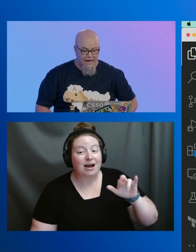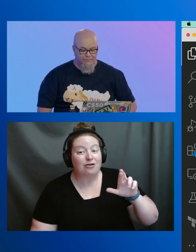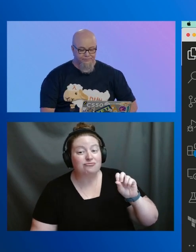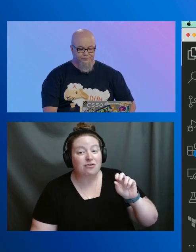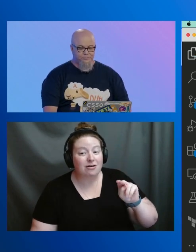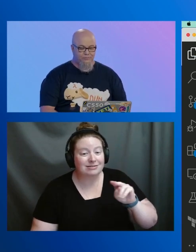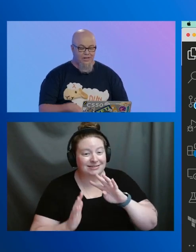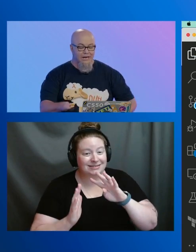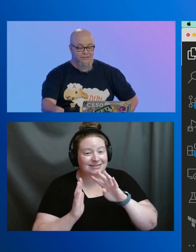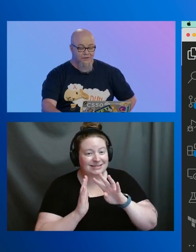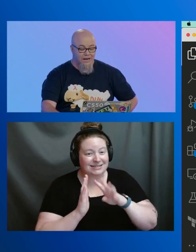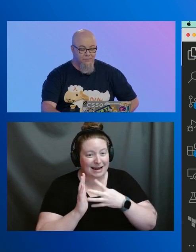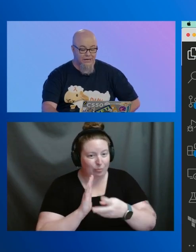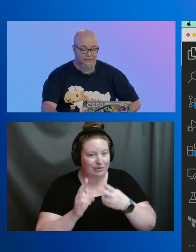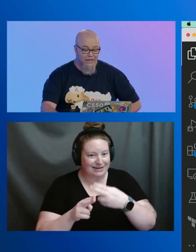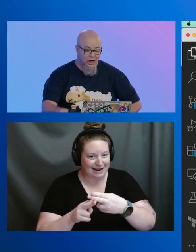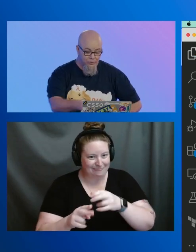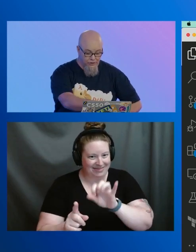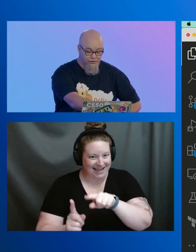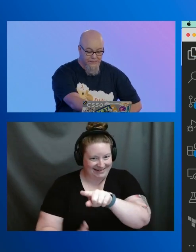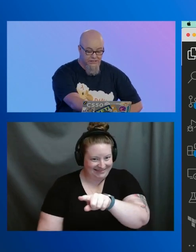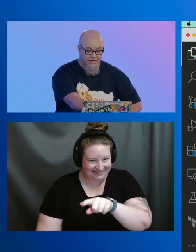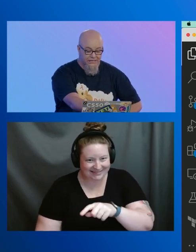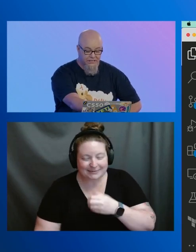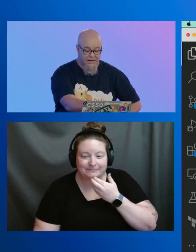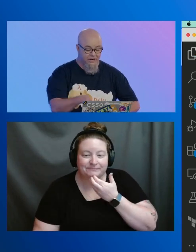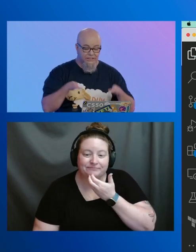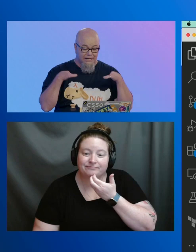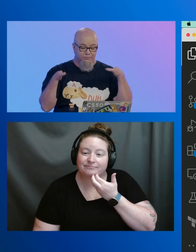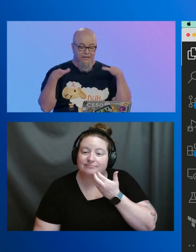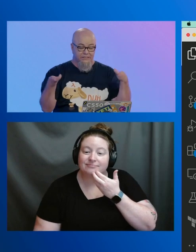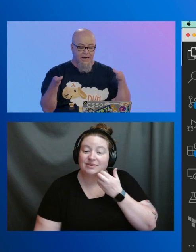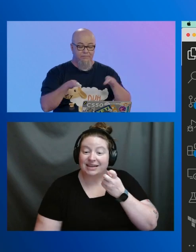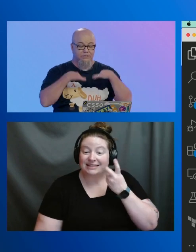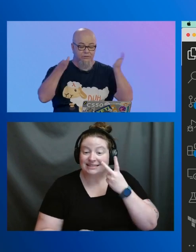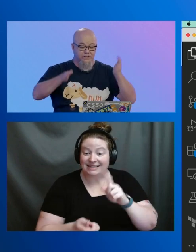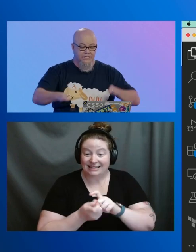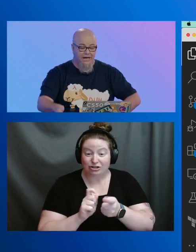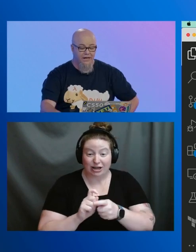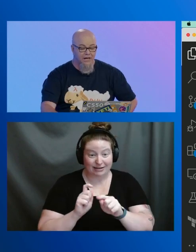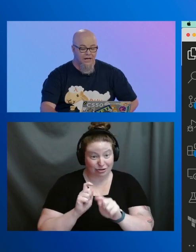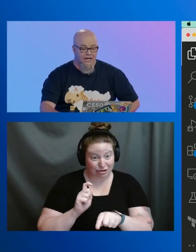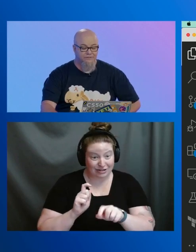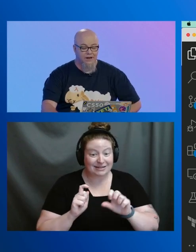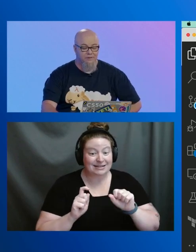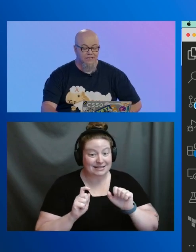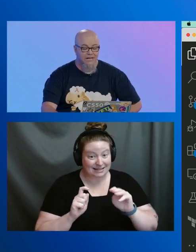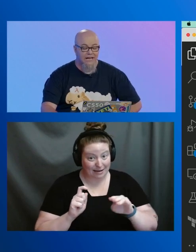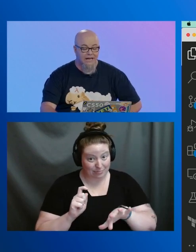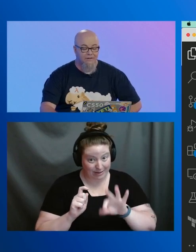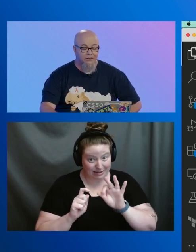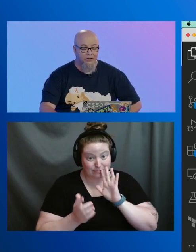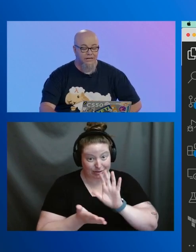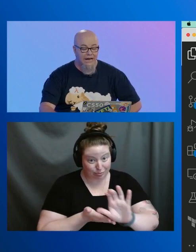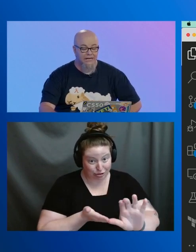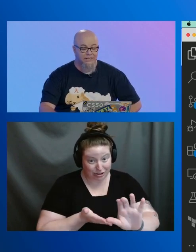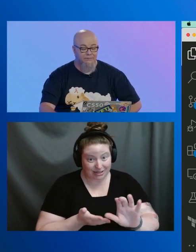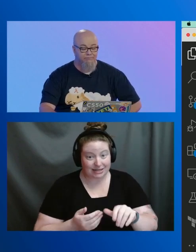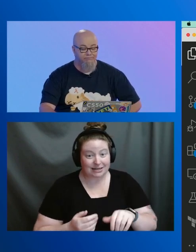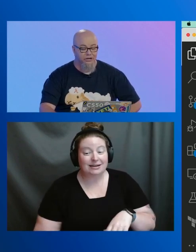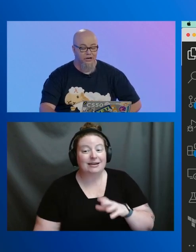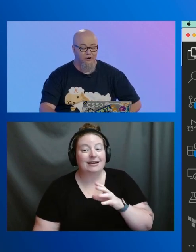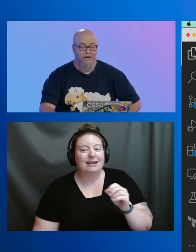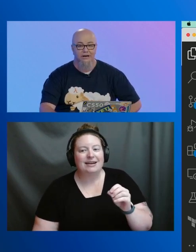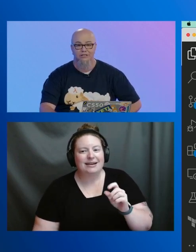save that. And it's funny because you see the changing down here. Sam's picked it up. It's pushing that. It's funny because I even took and